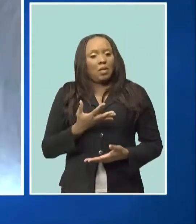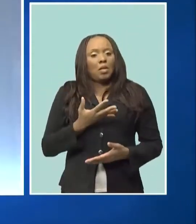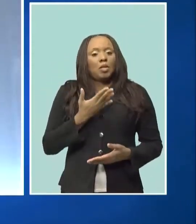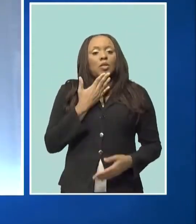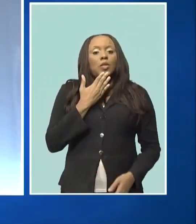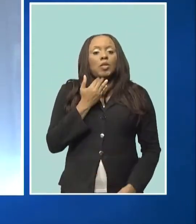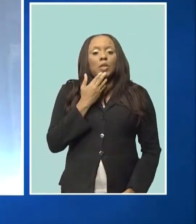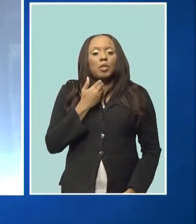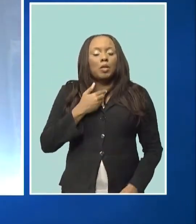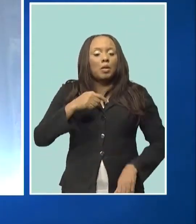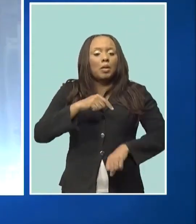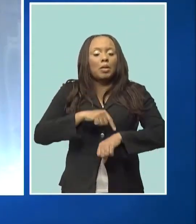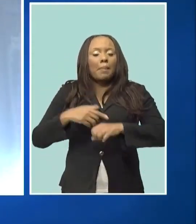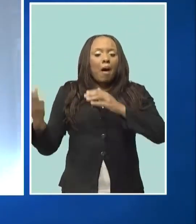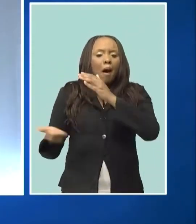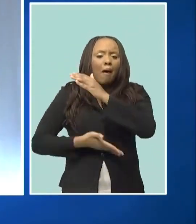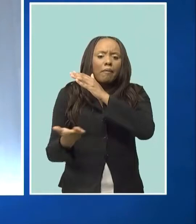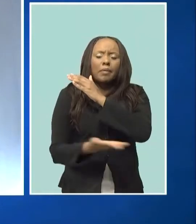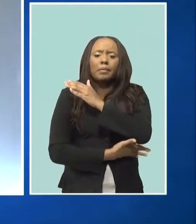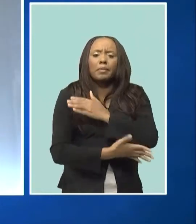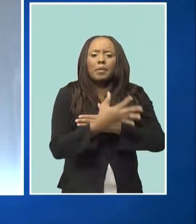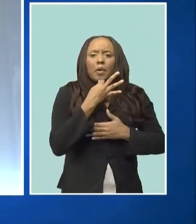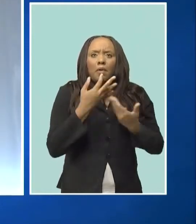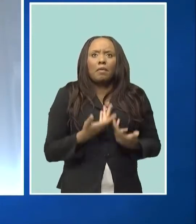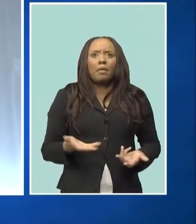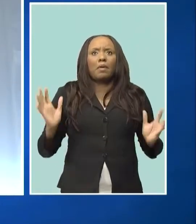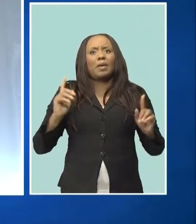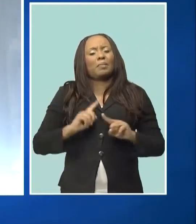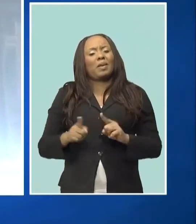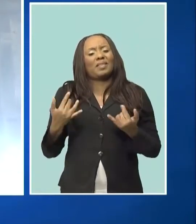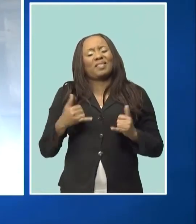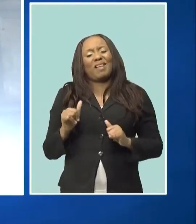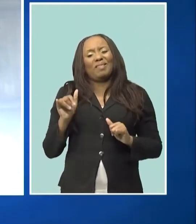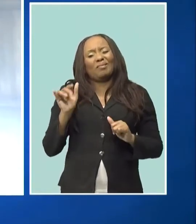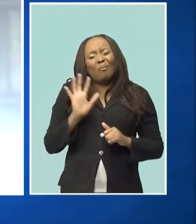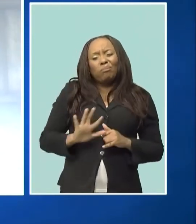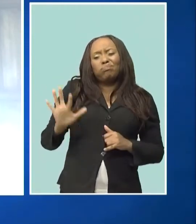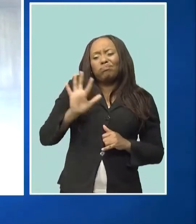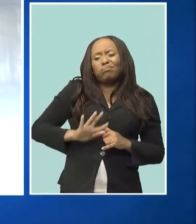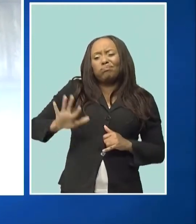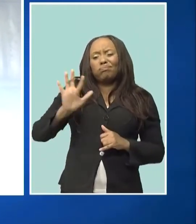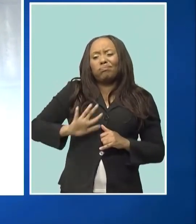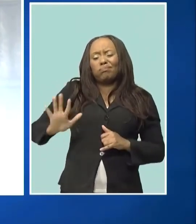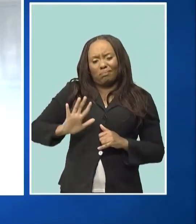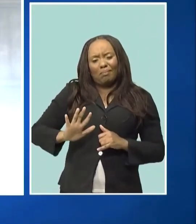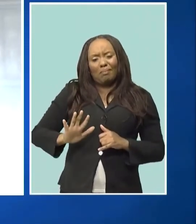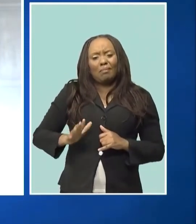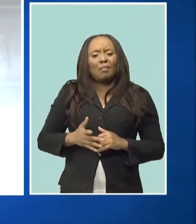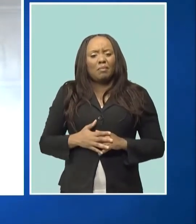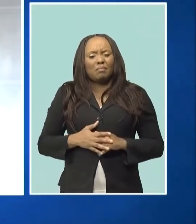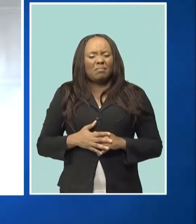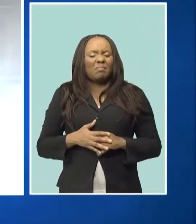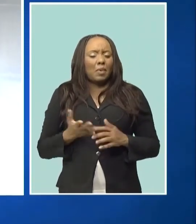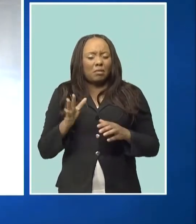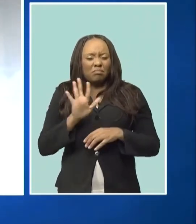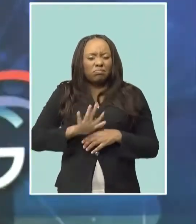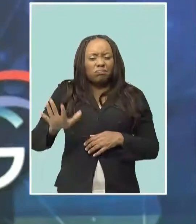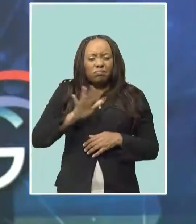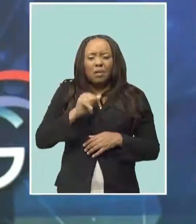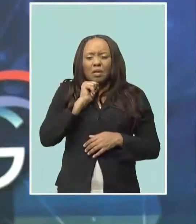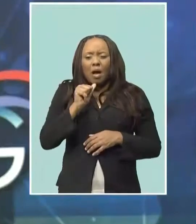are confident of an above-average harvest based on the overall outlook. Trevor Thorpe, CBC